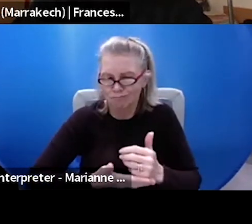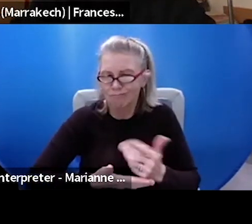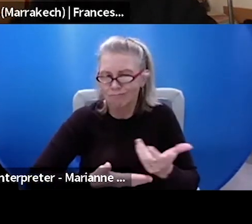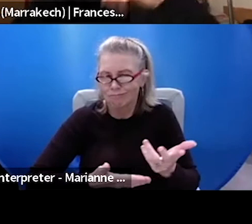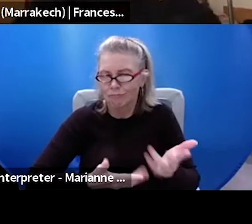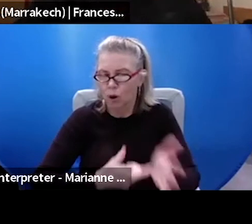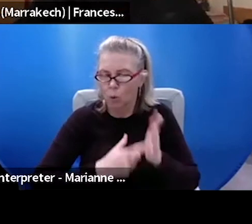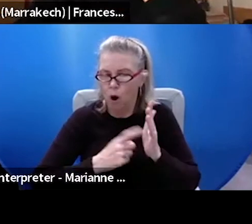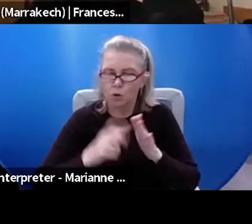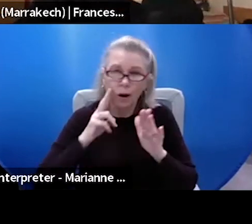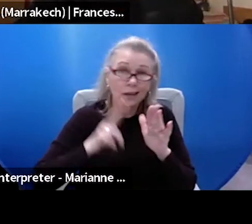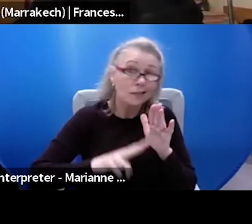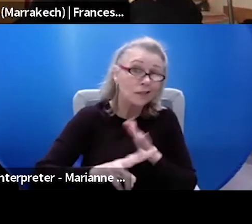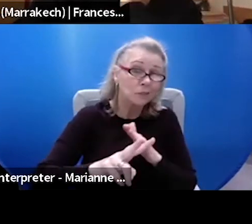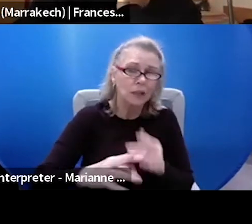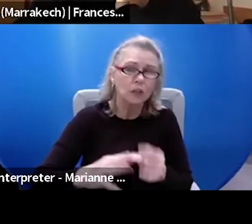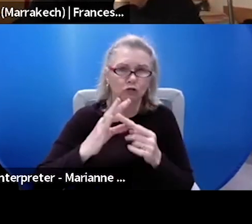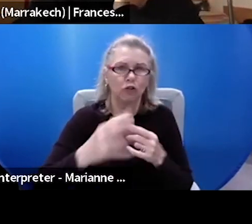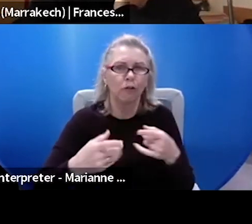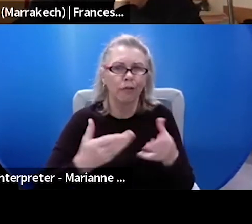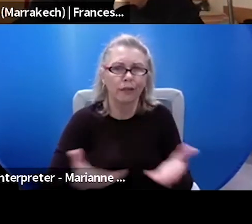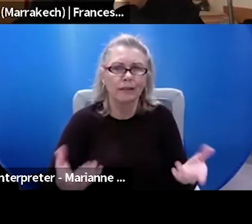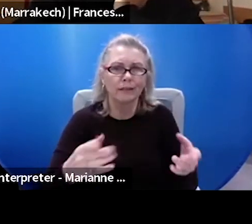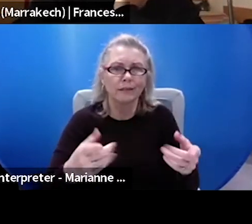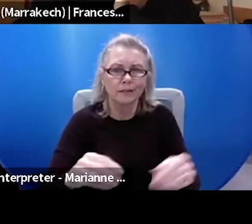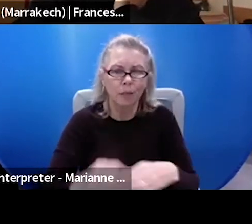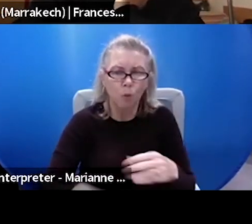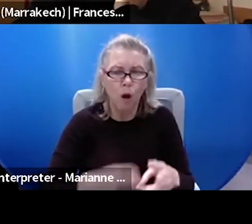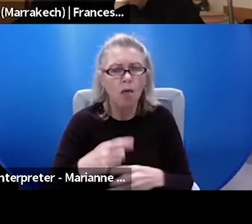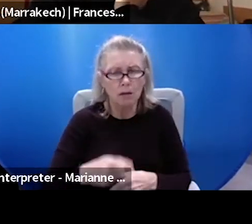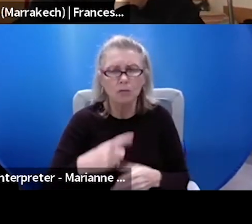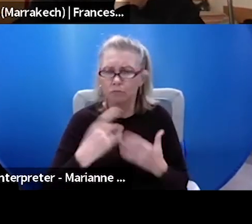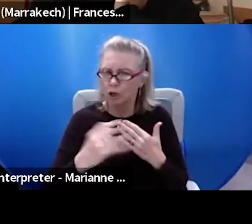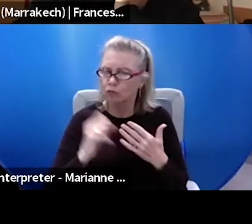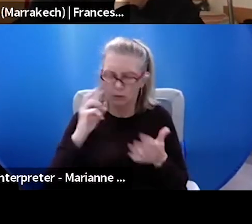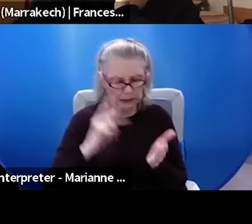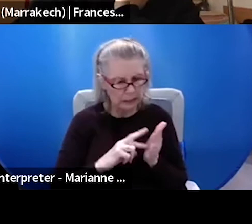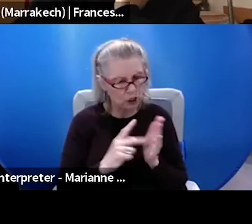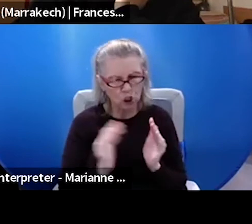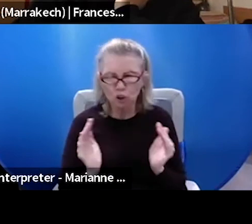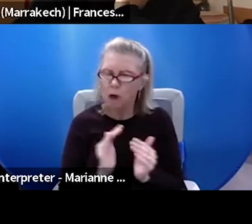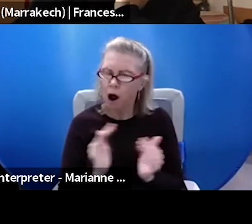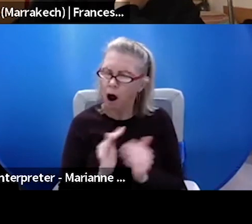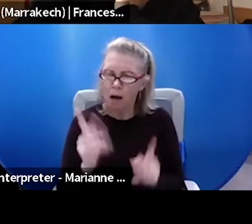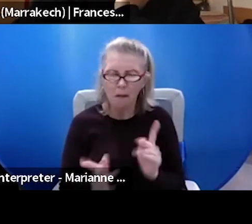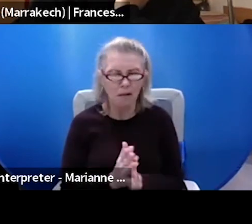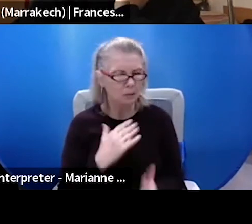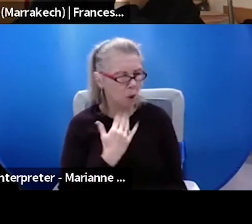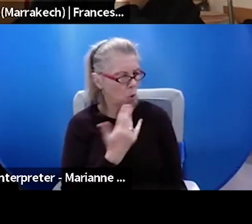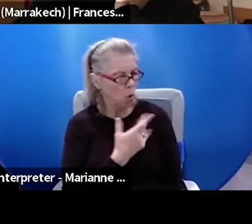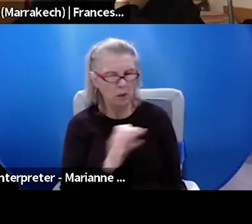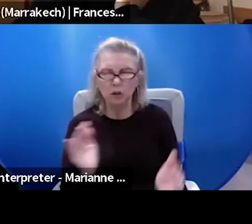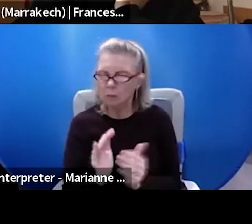world. This project is intentionally small, and people kept asking, why do you want a small